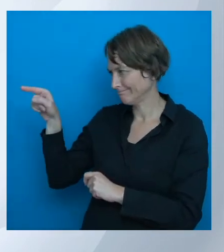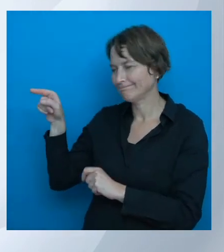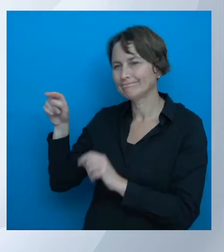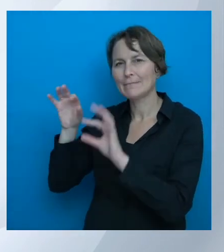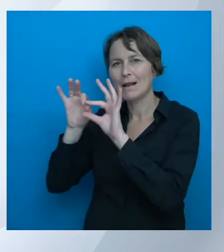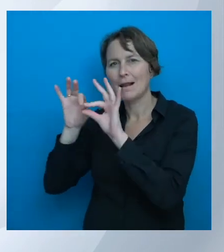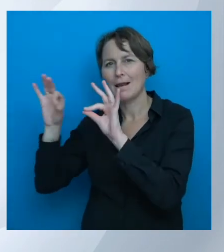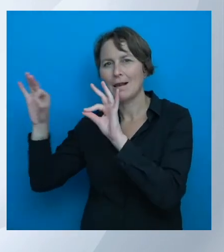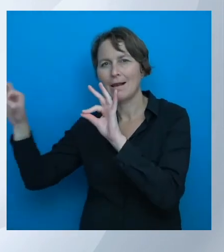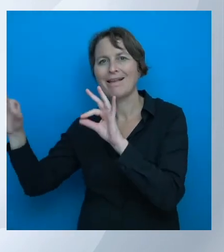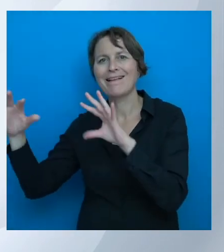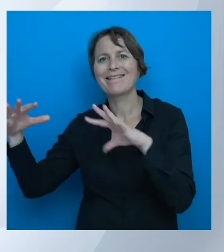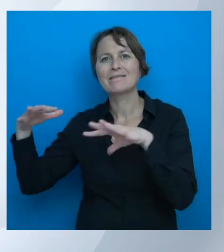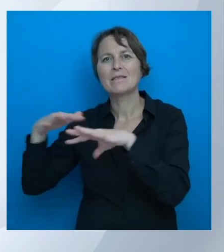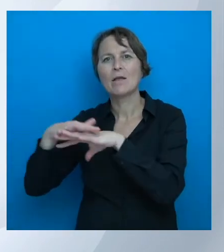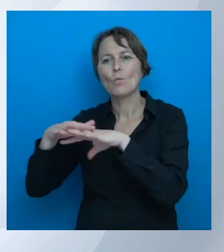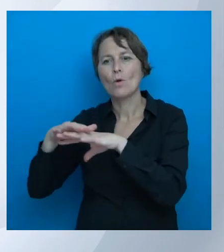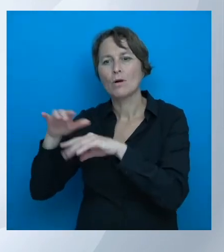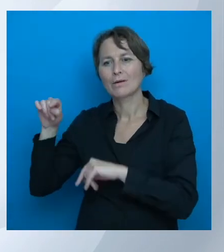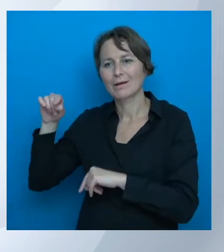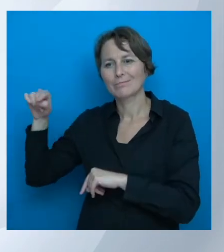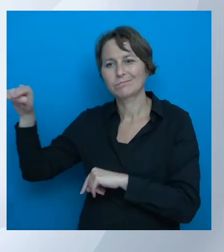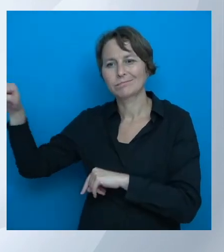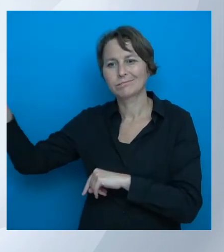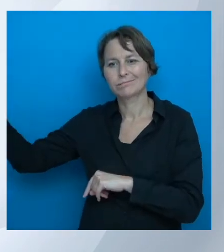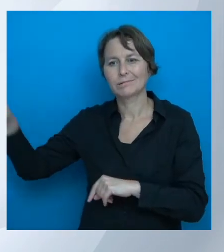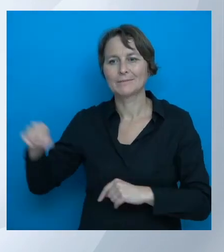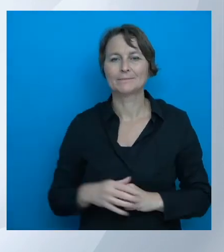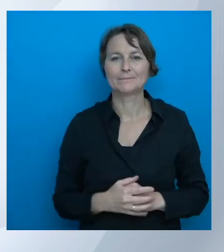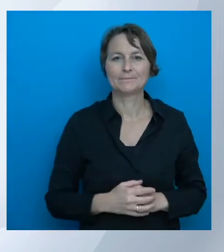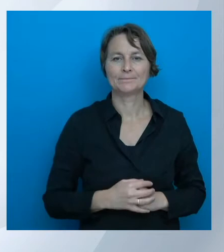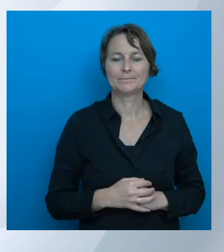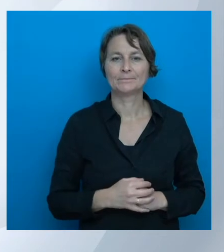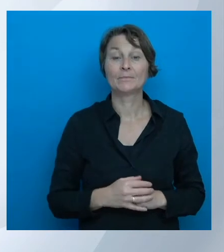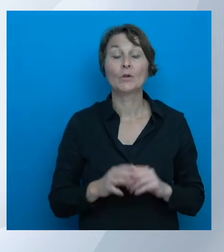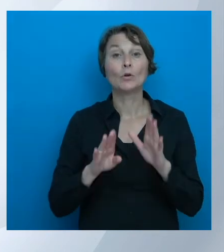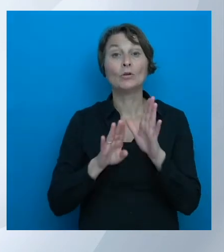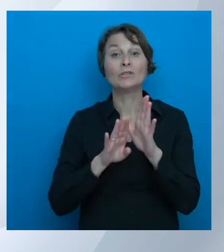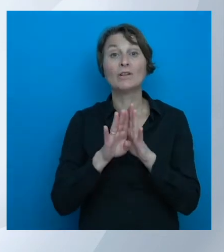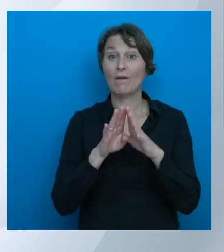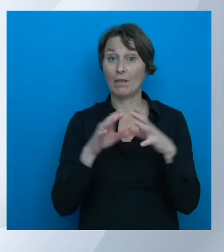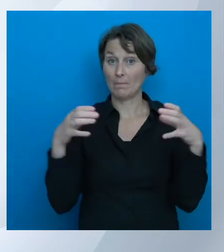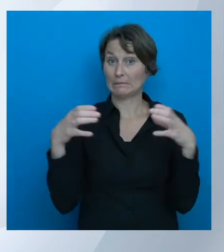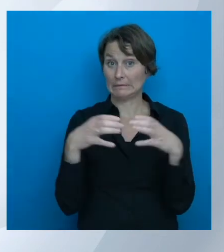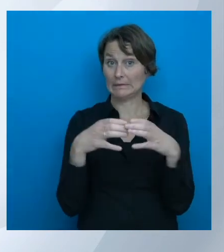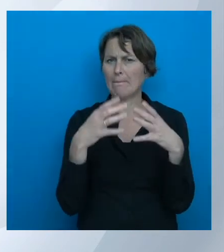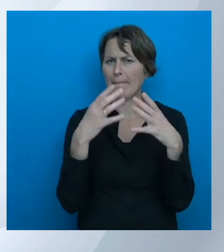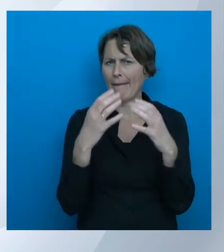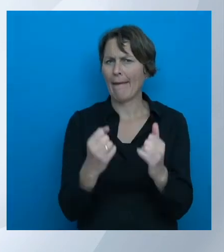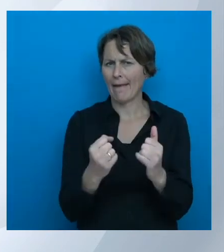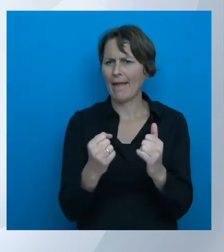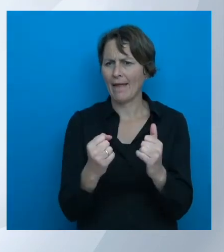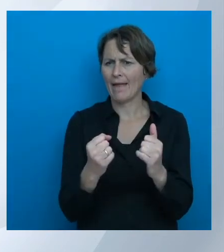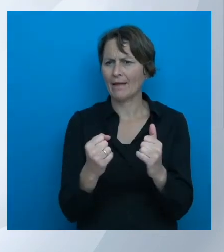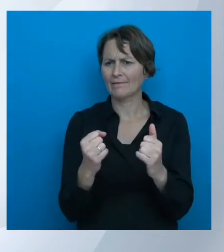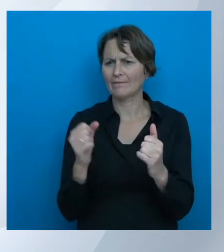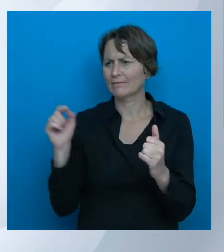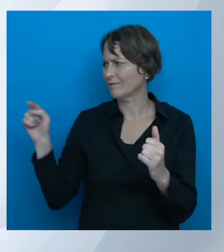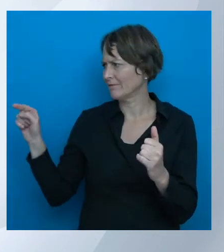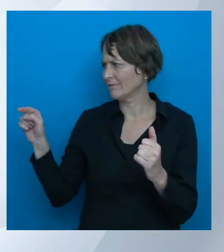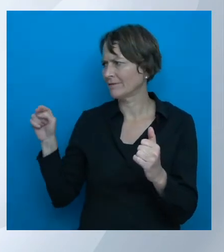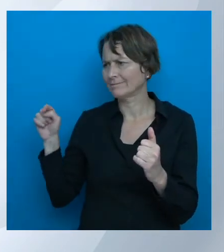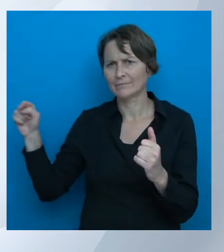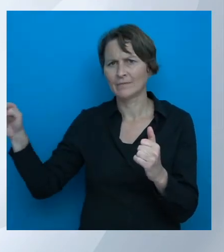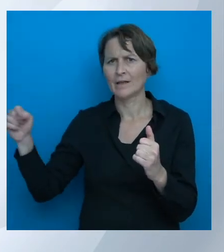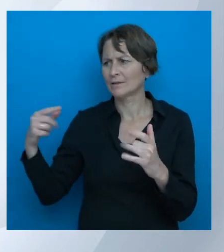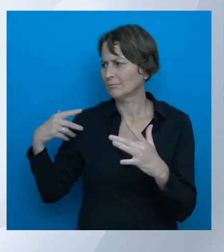So as the development teams have this ingress rule for many iterations, they have no idea